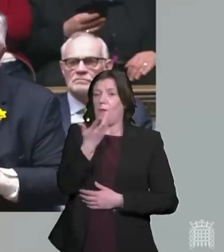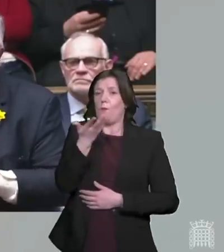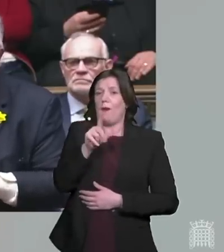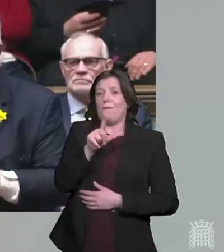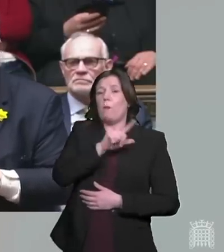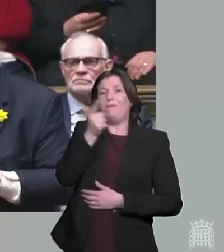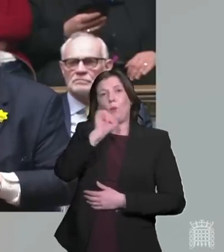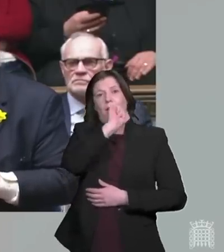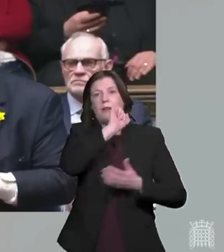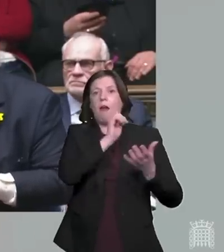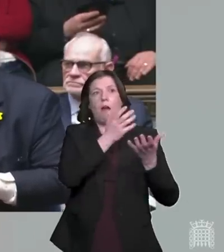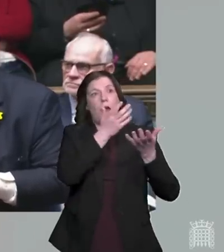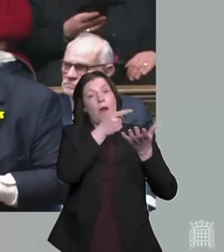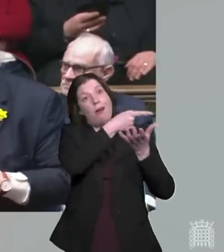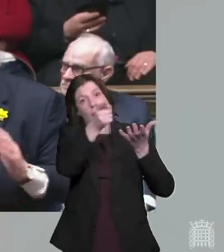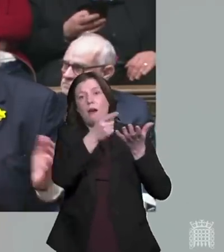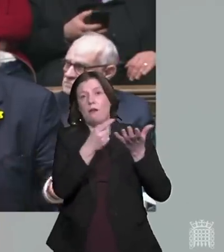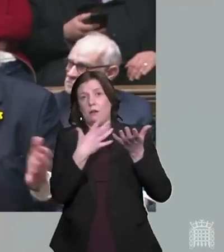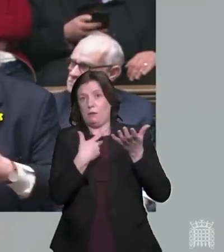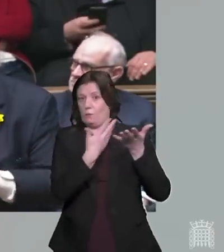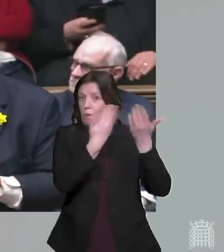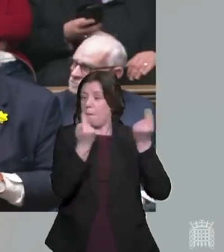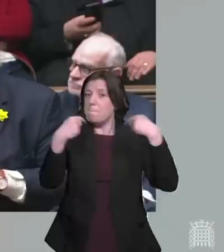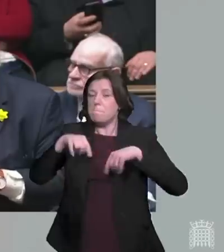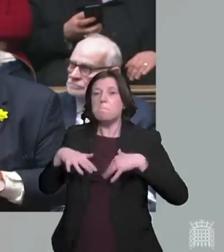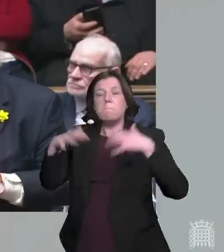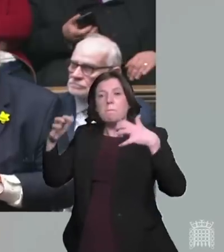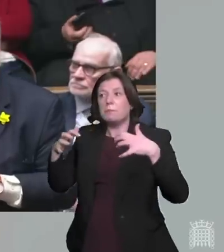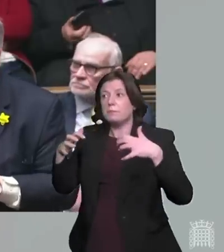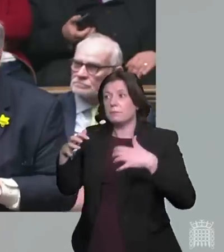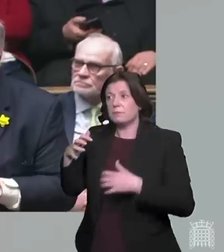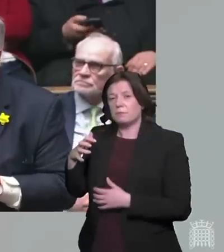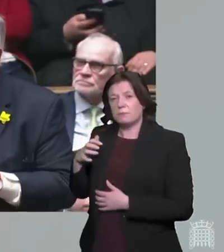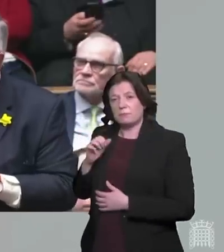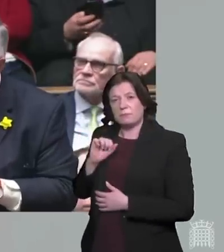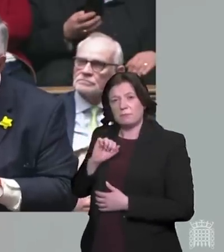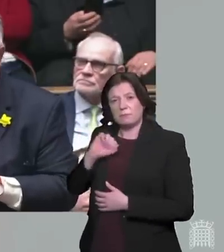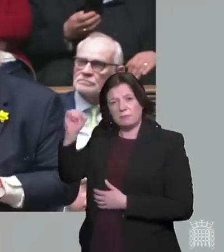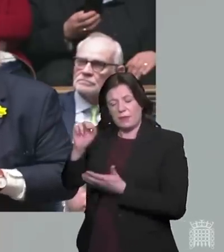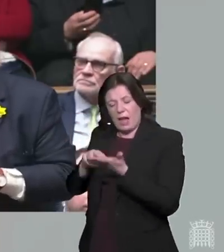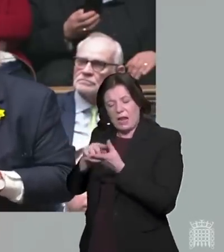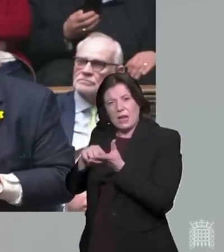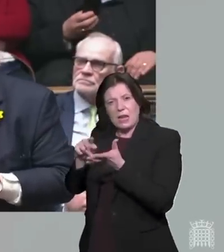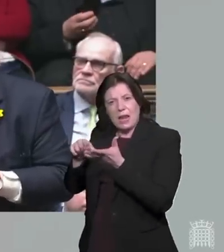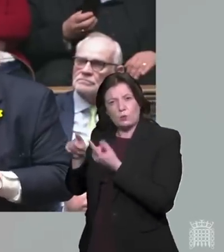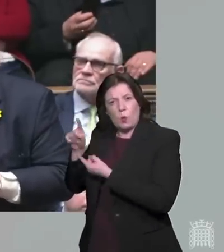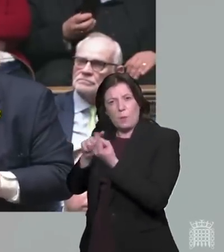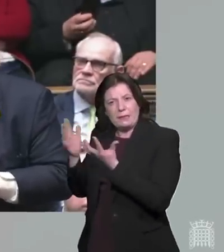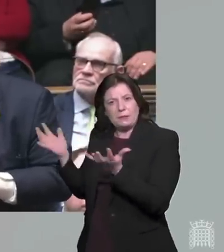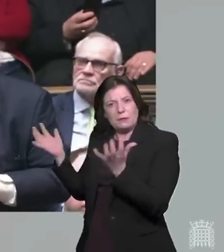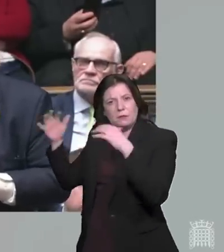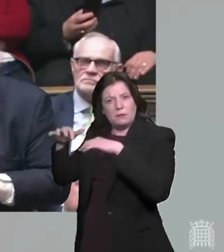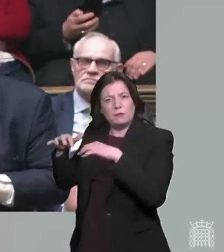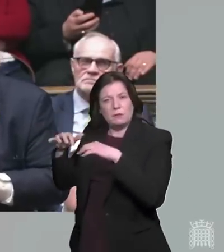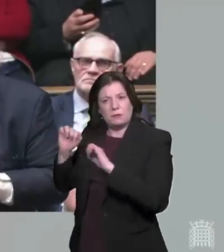Lithuania? And does he agree with me that the decision to hold the head of states of NATO meeting